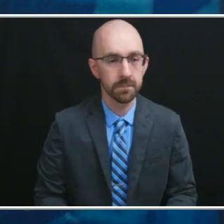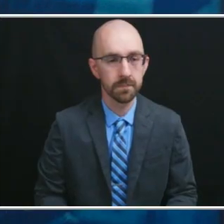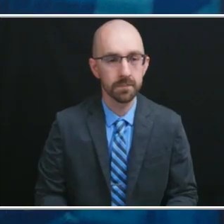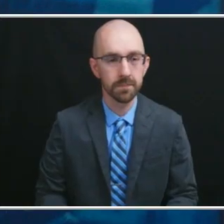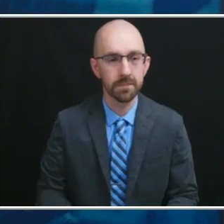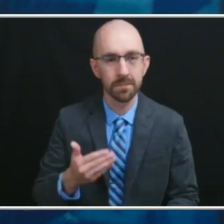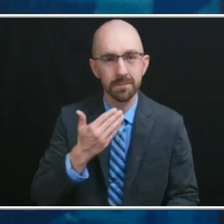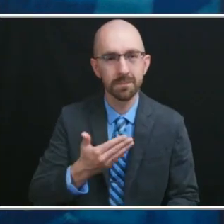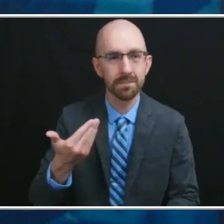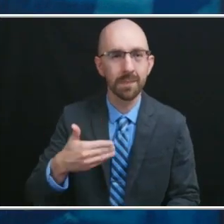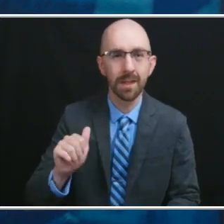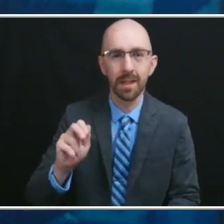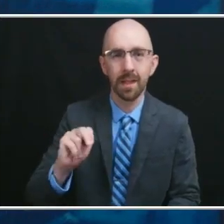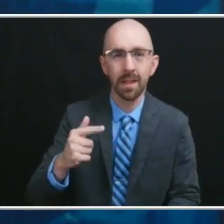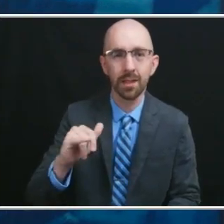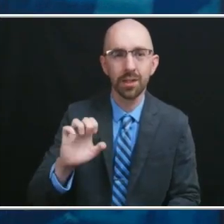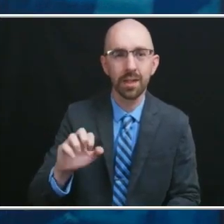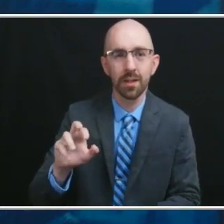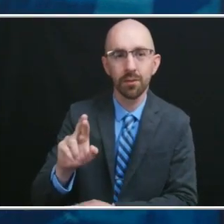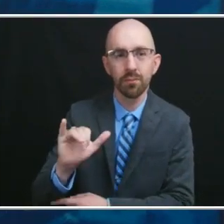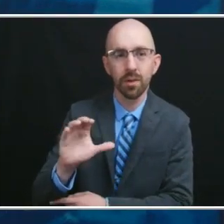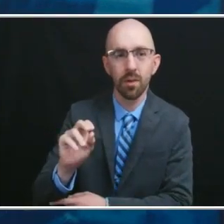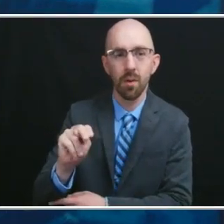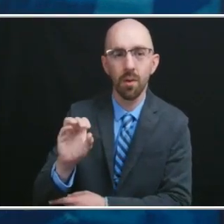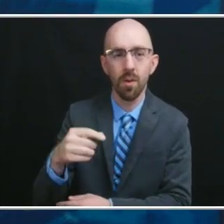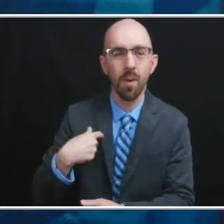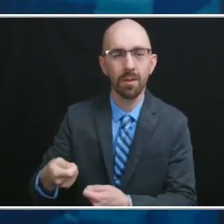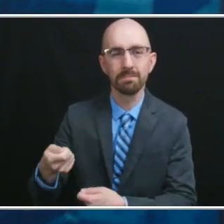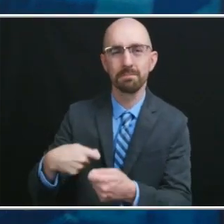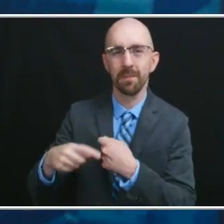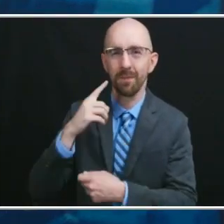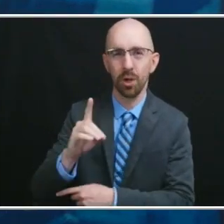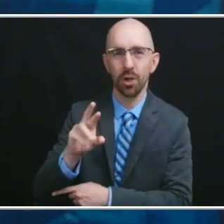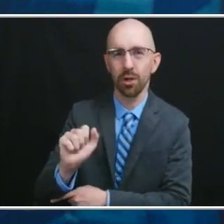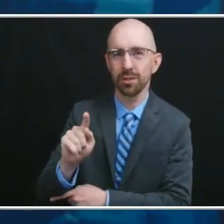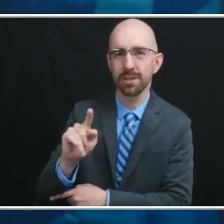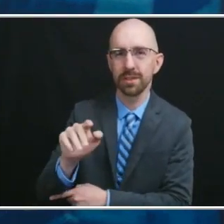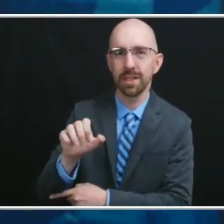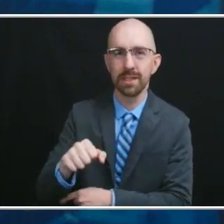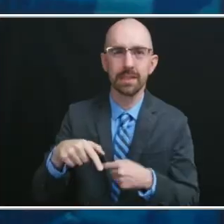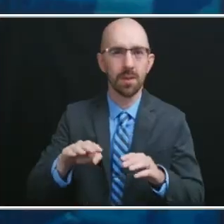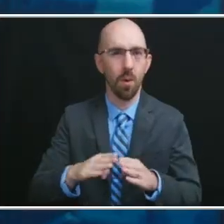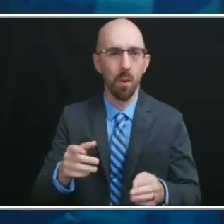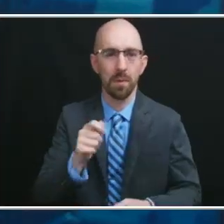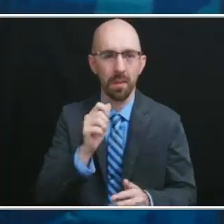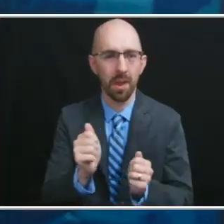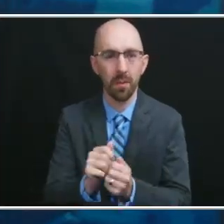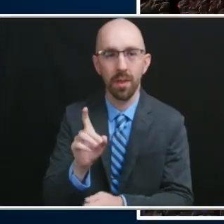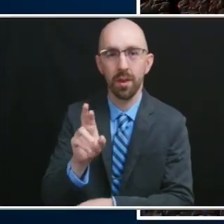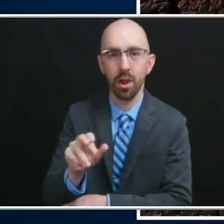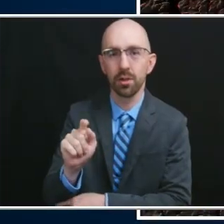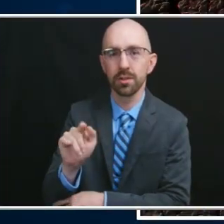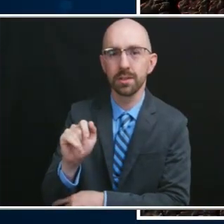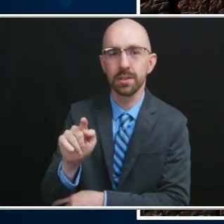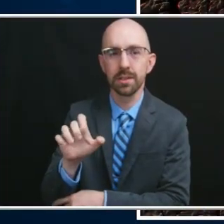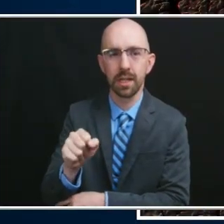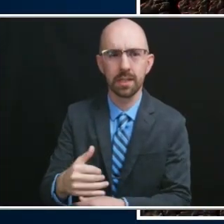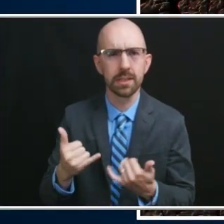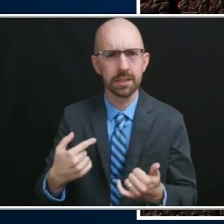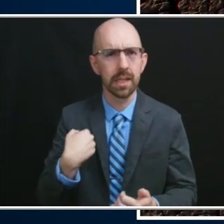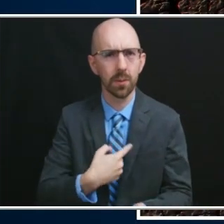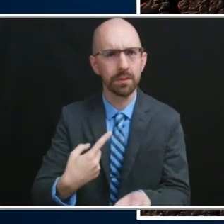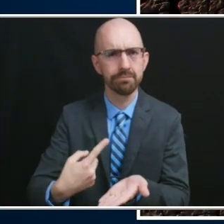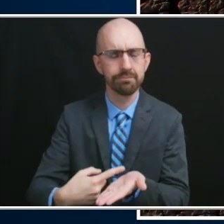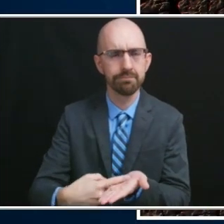morning. I'm Angie Racono filling in for Dr. Stites. This is Open Mics with Dr. Stites. Today we are talking about a condition